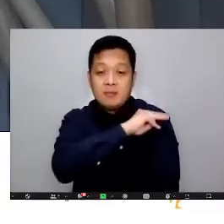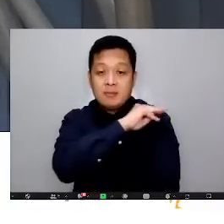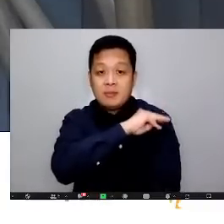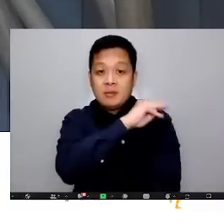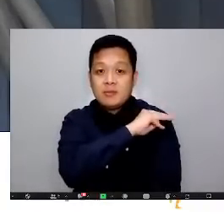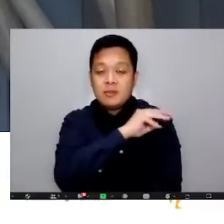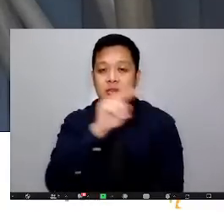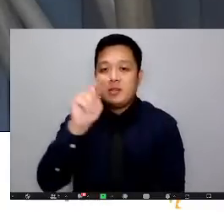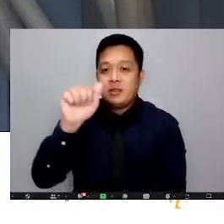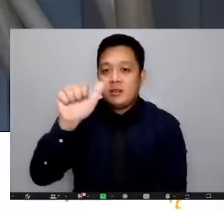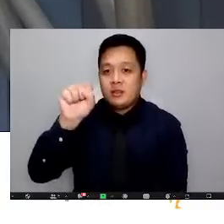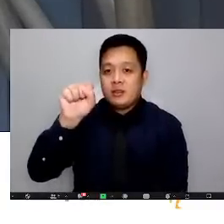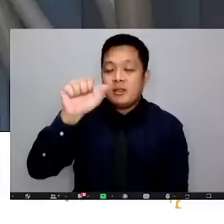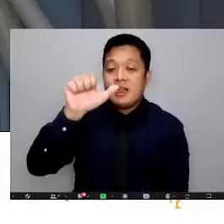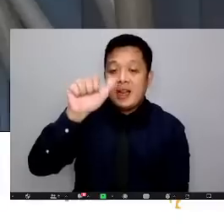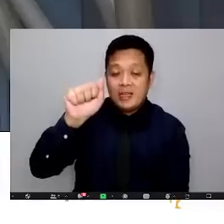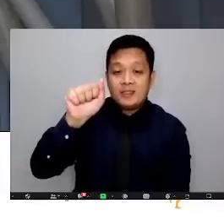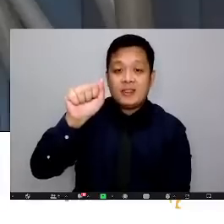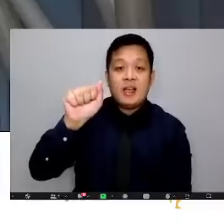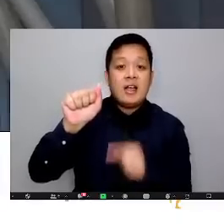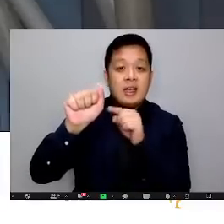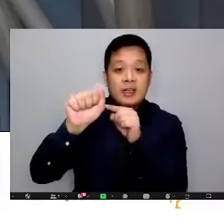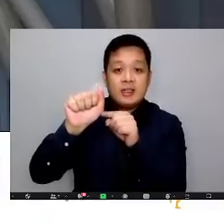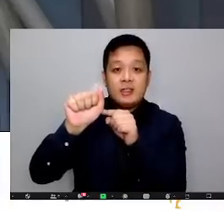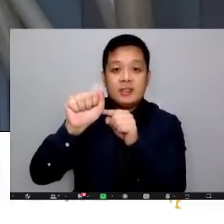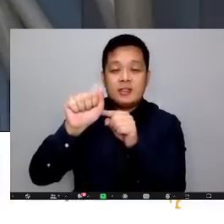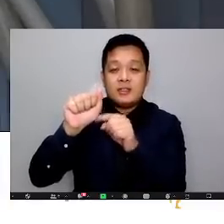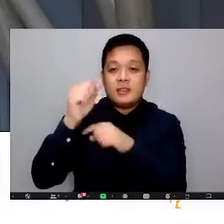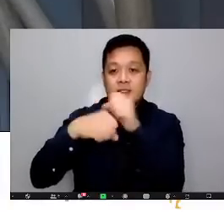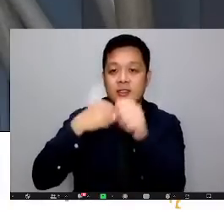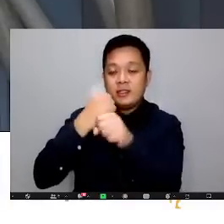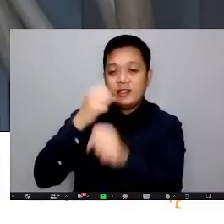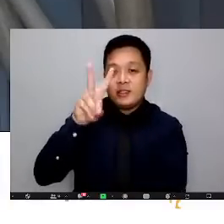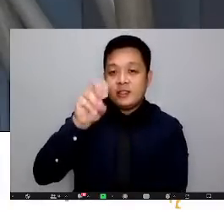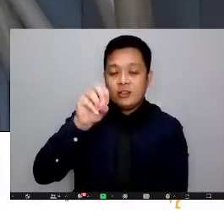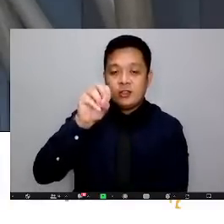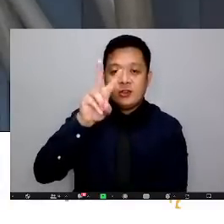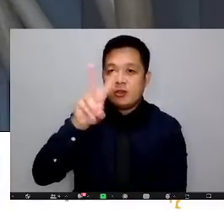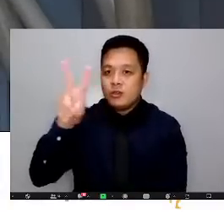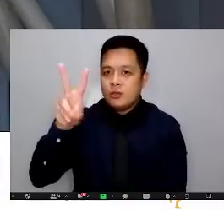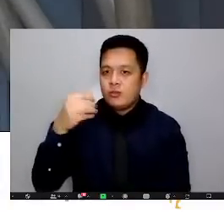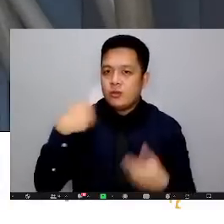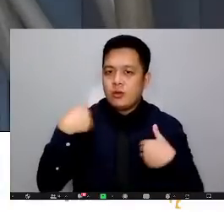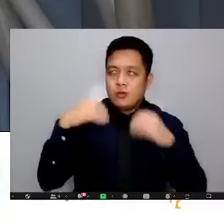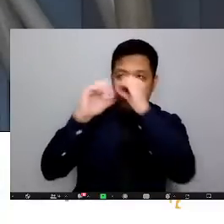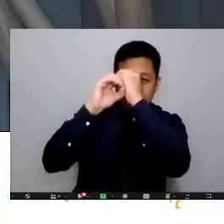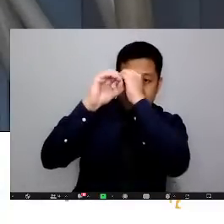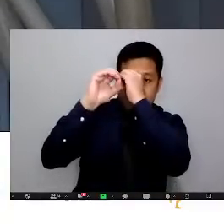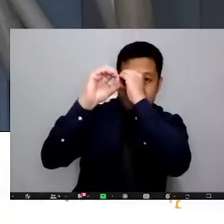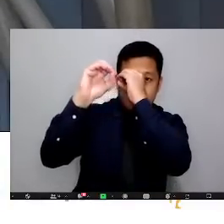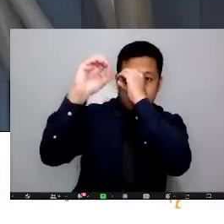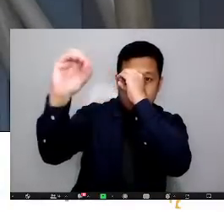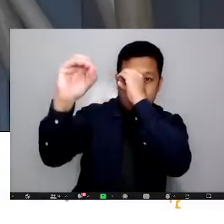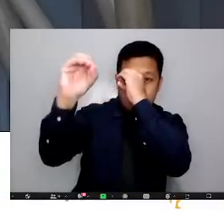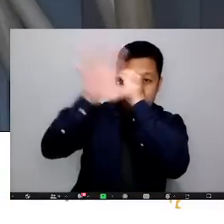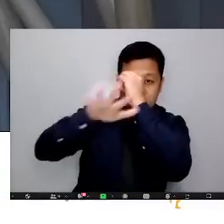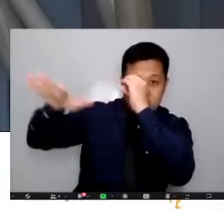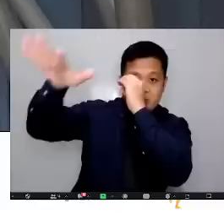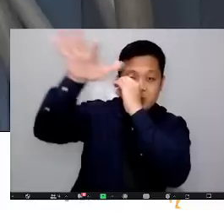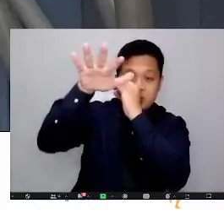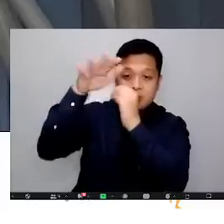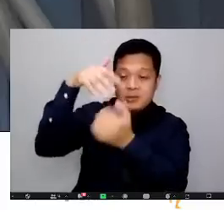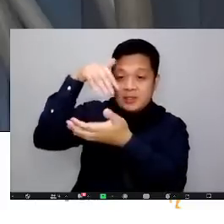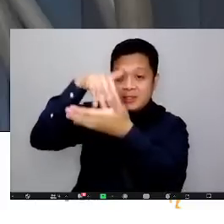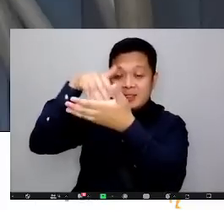July 12, 2022, the latest astronomical images captured by the James Webb Space